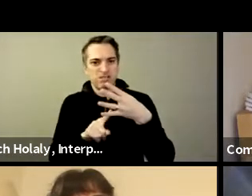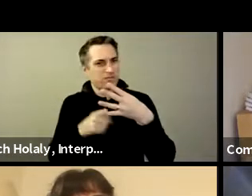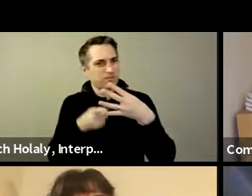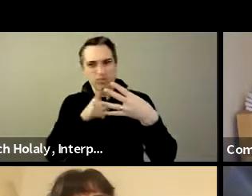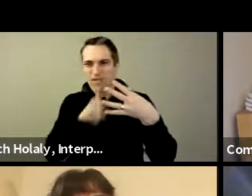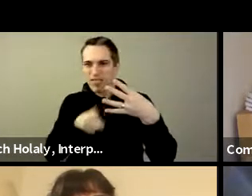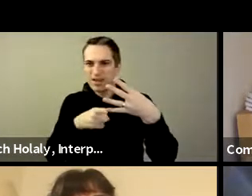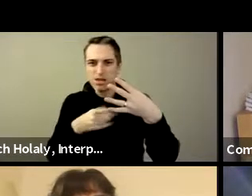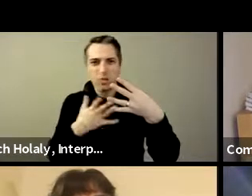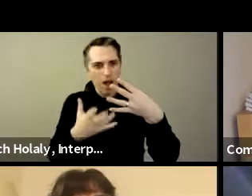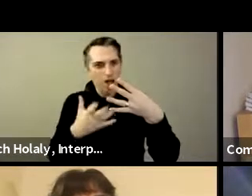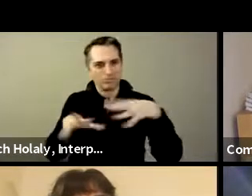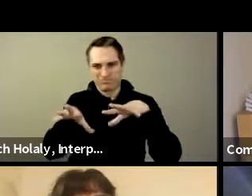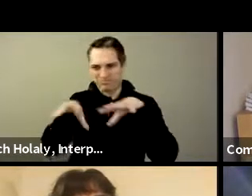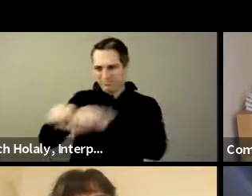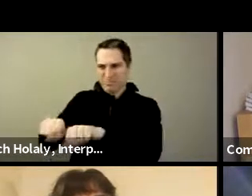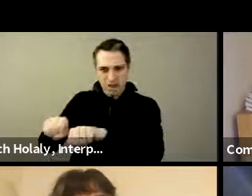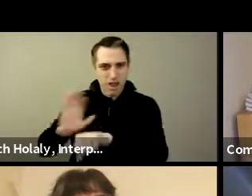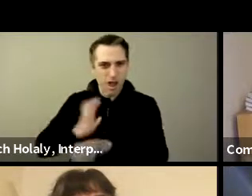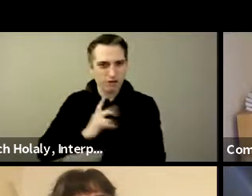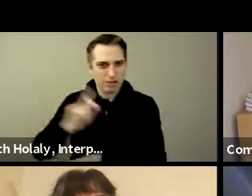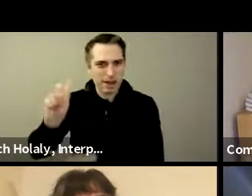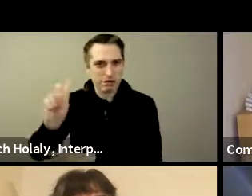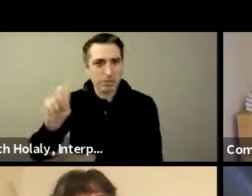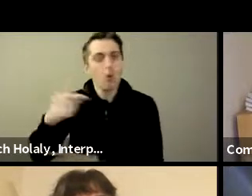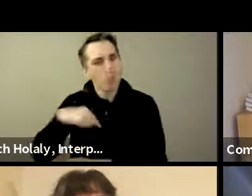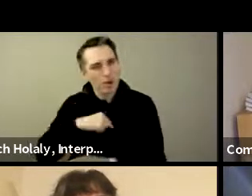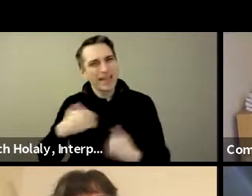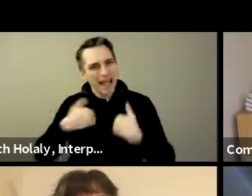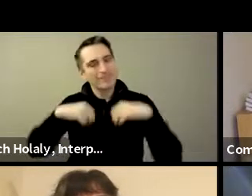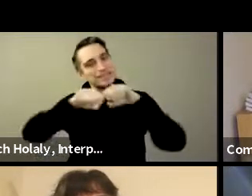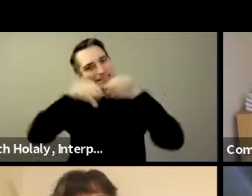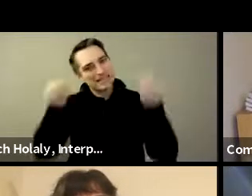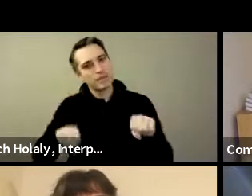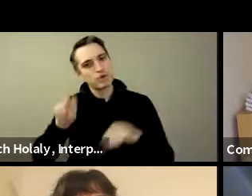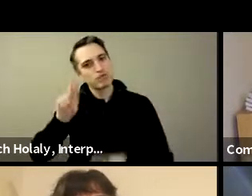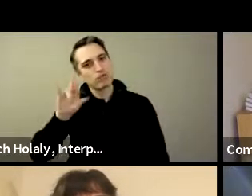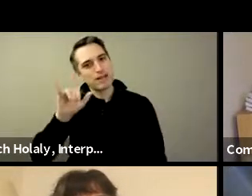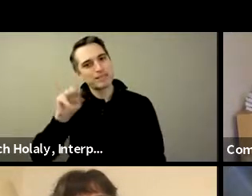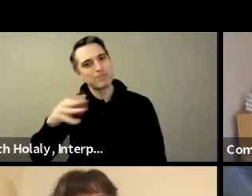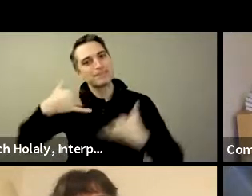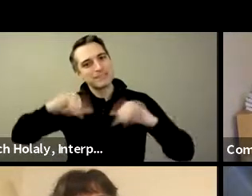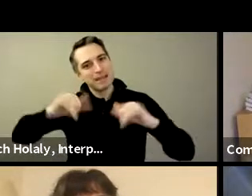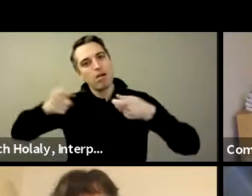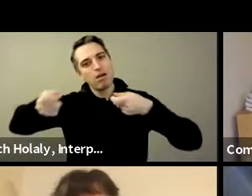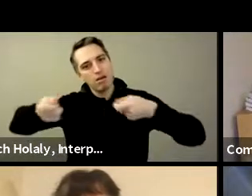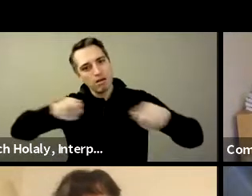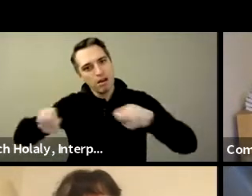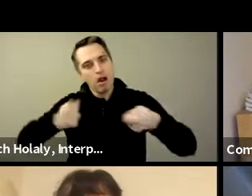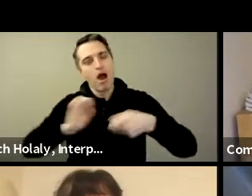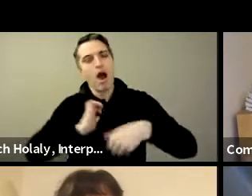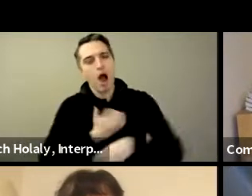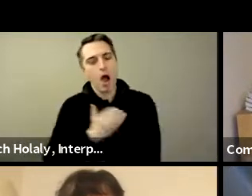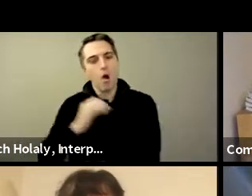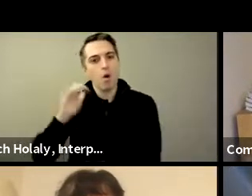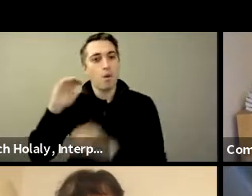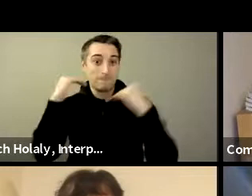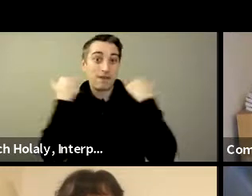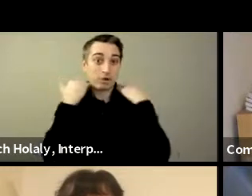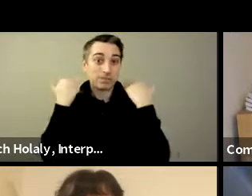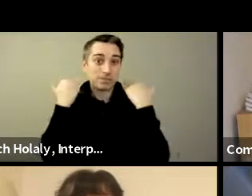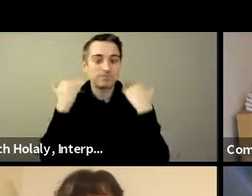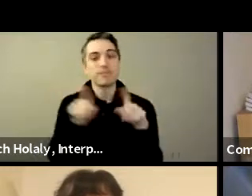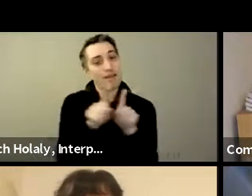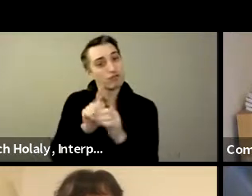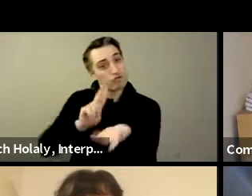we have the structure of racism, systemic, dealing with the bankruptcy. So as a nurse, and I spoke